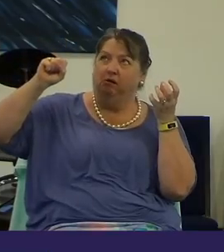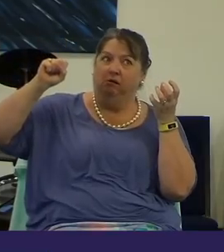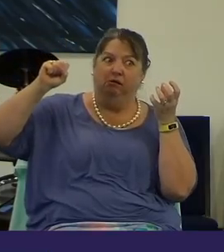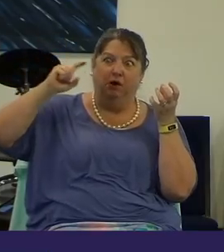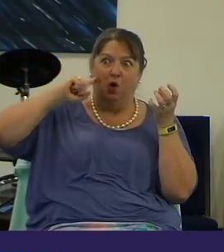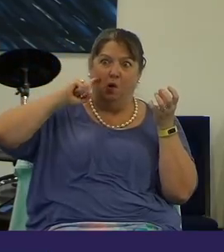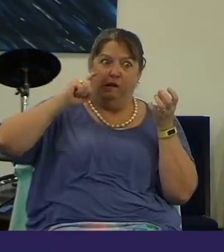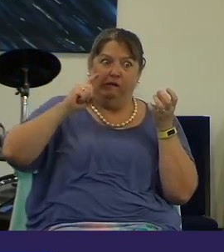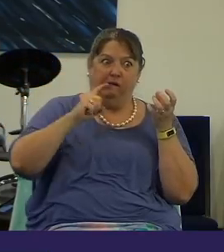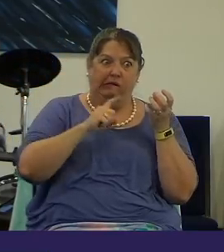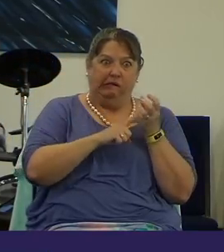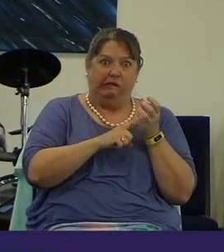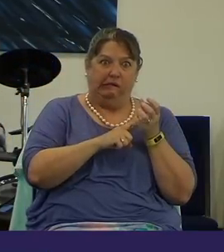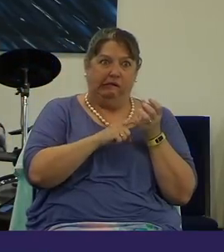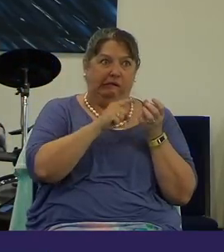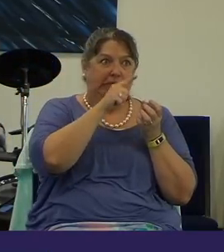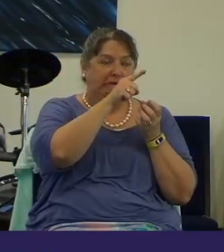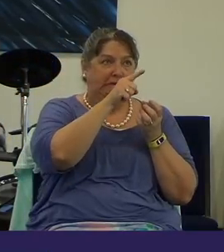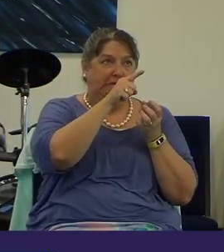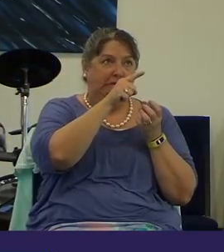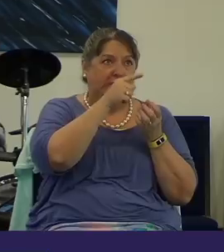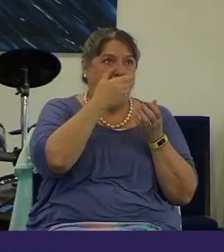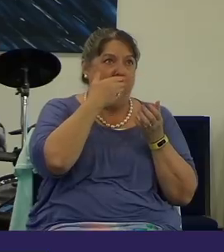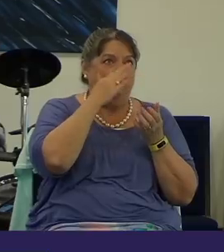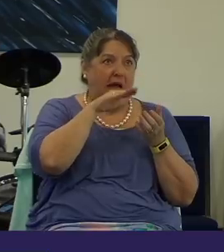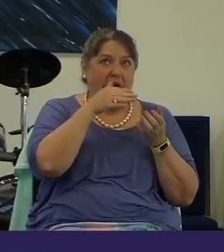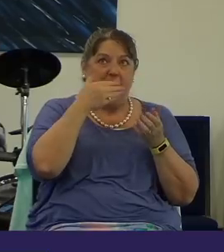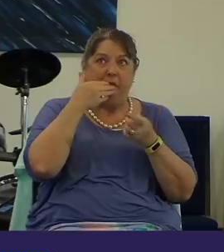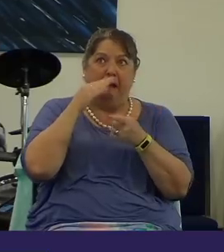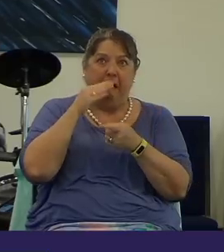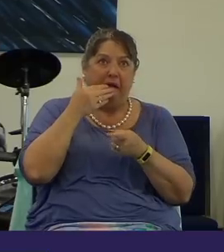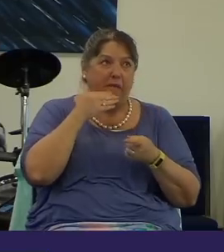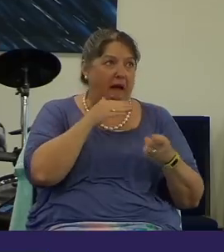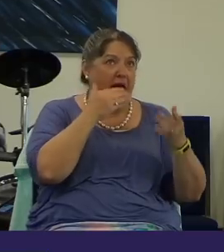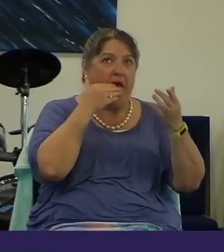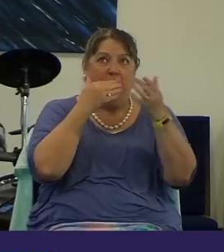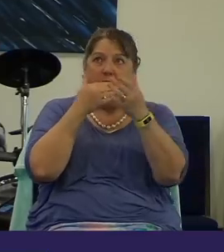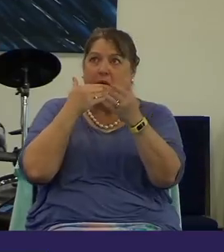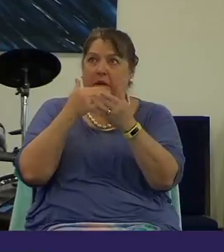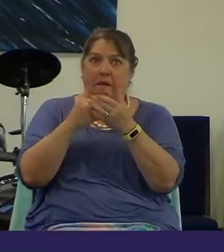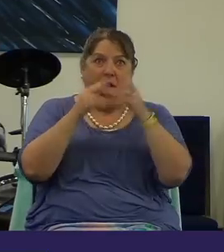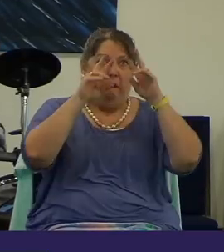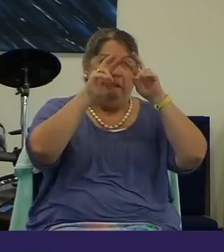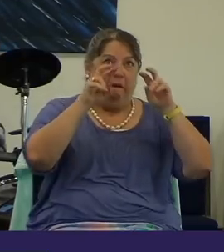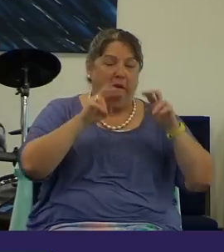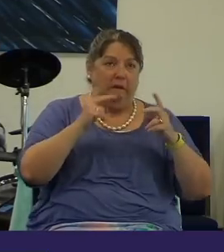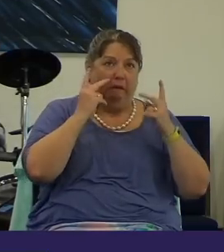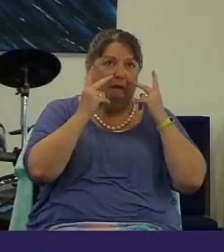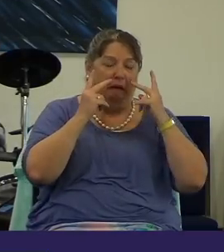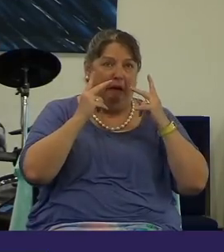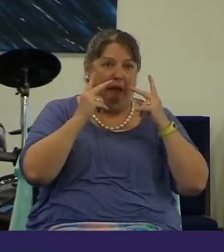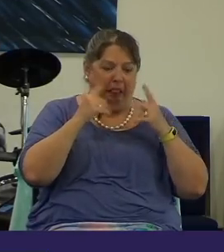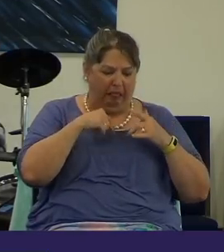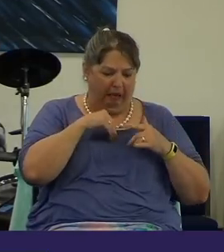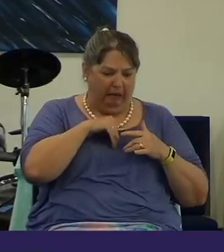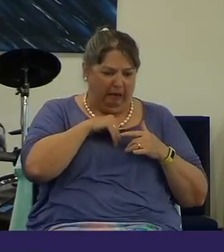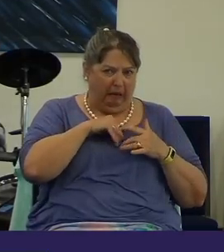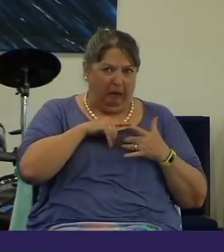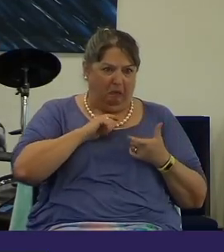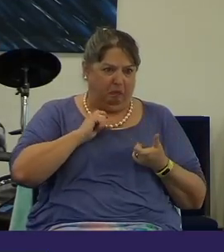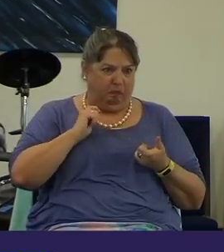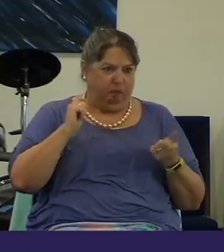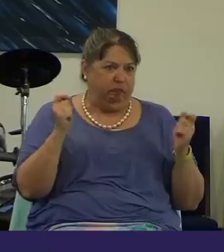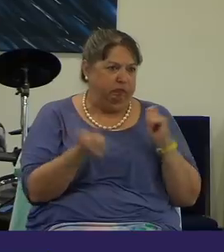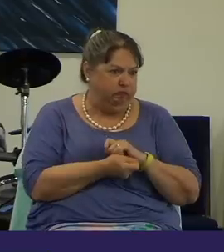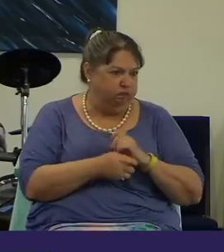bad things. And they could tell all the good things. And they could see how that messed them up.